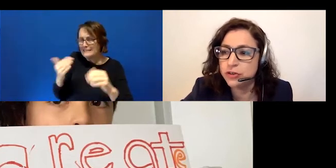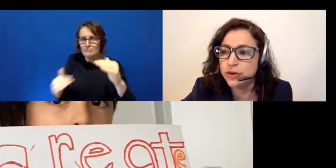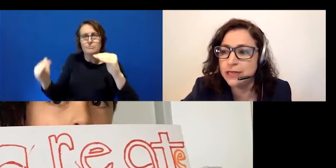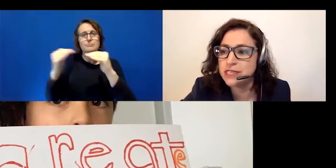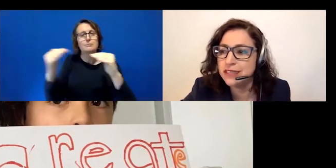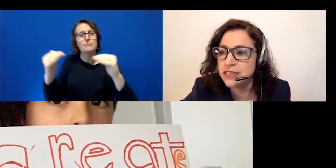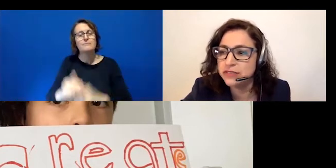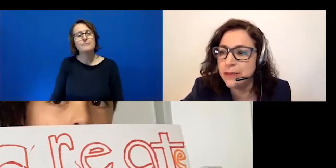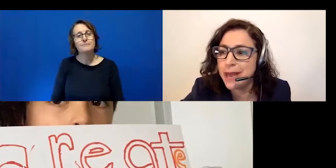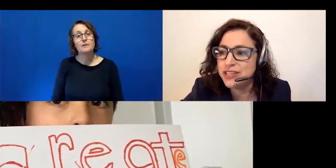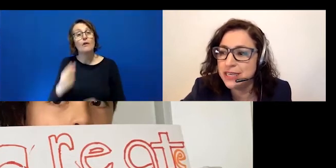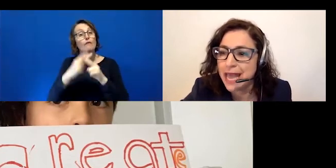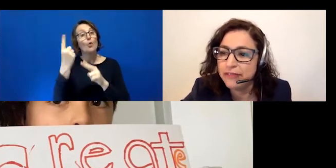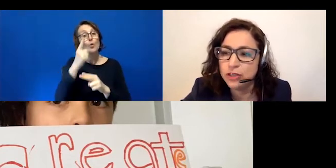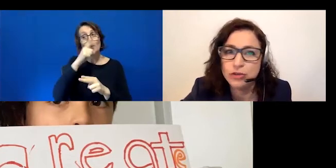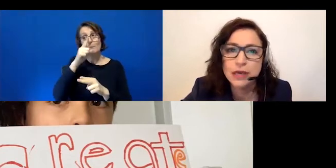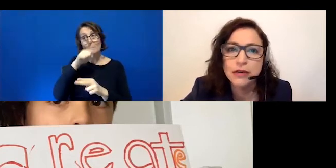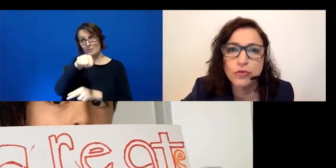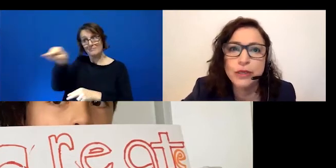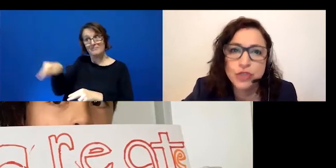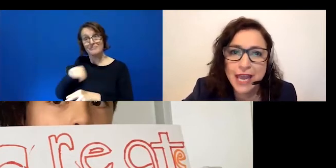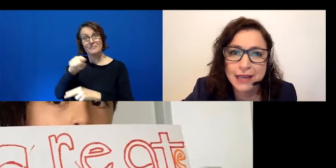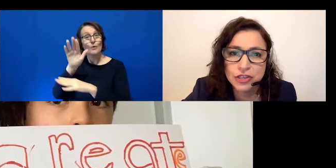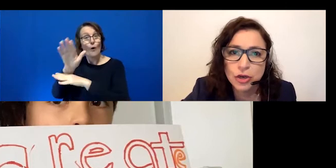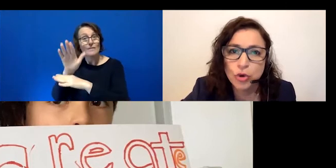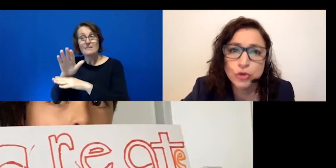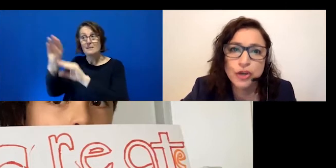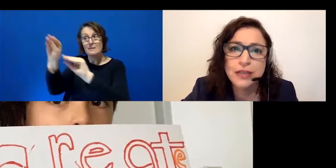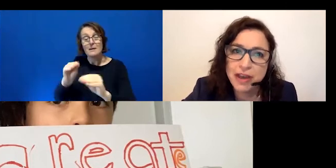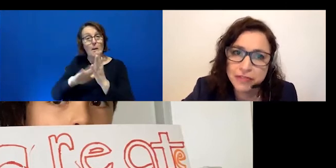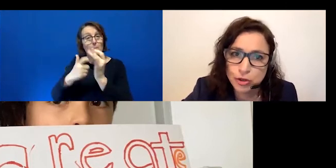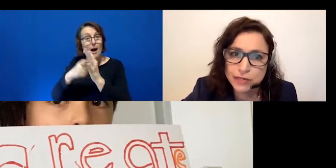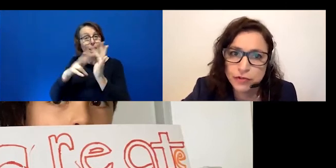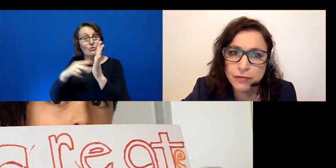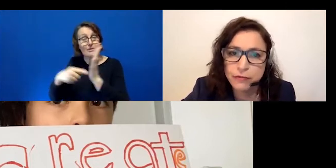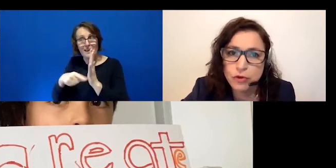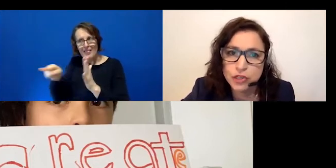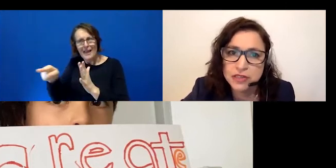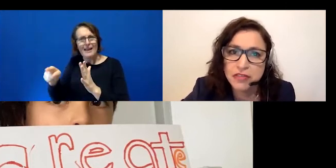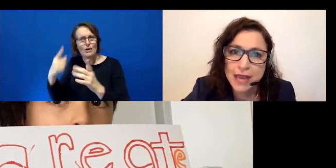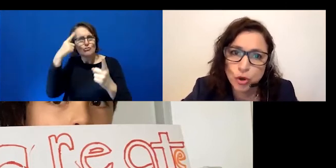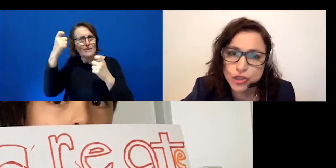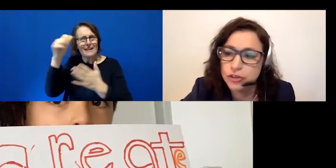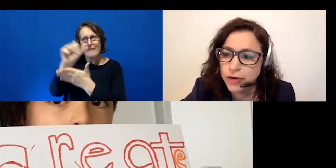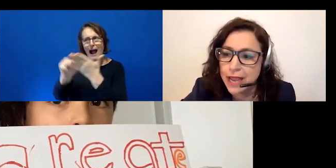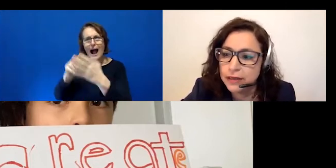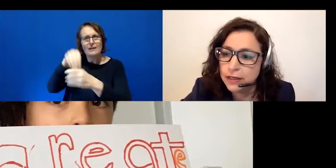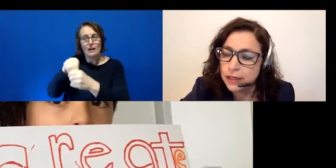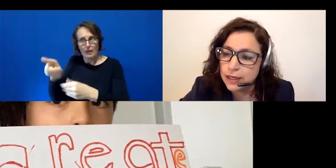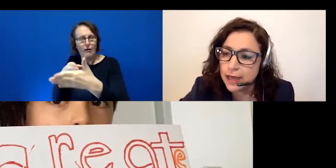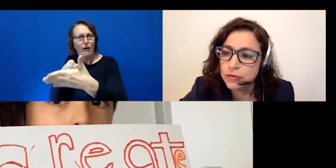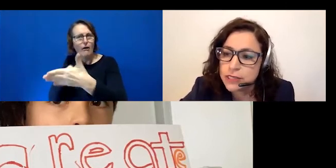diverse creatives collectively imagining avenues for real change or alternative avenues for futures that they want to